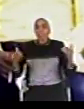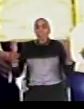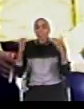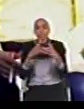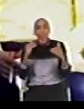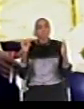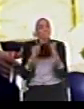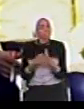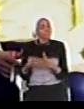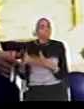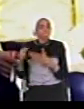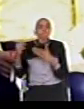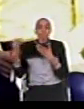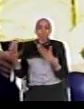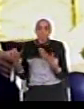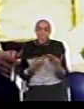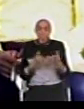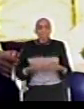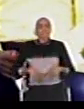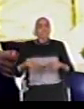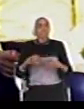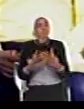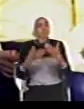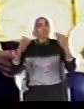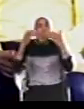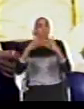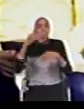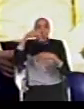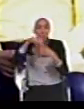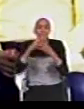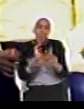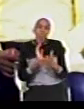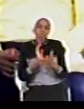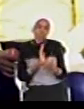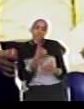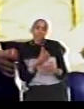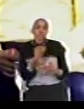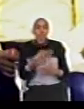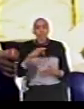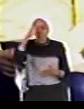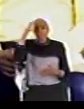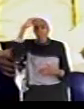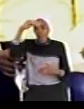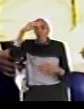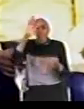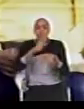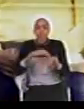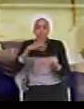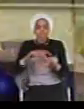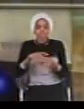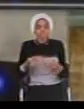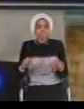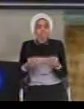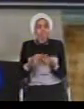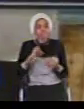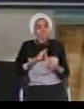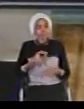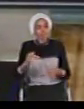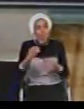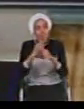the life of heaven into the soul of man on earth, as I received,